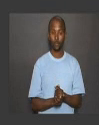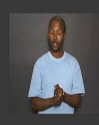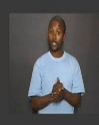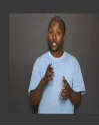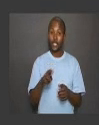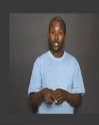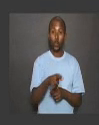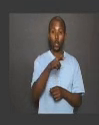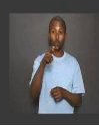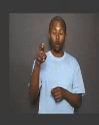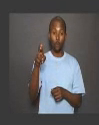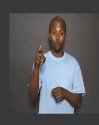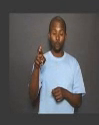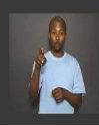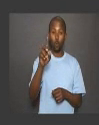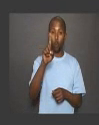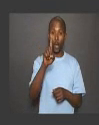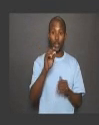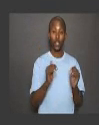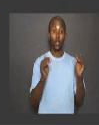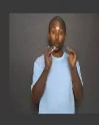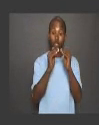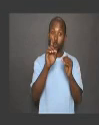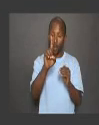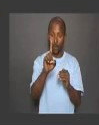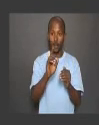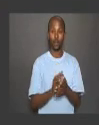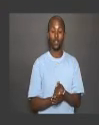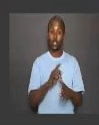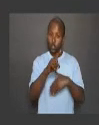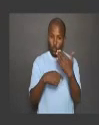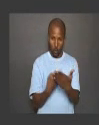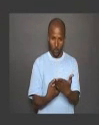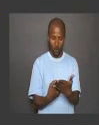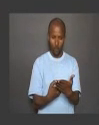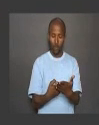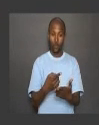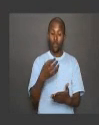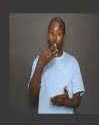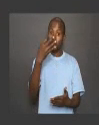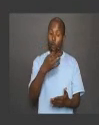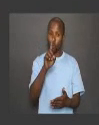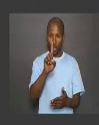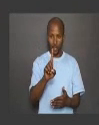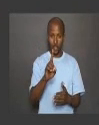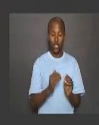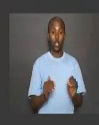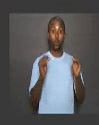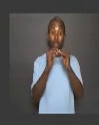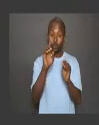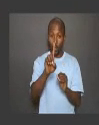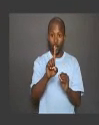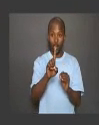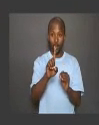0. The square root of 1 equals 1. So, f